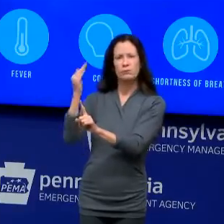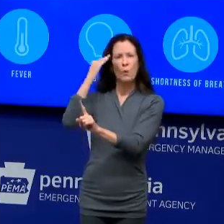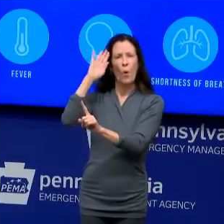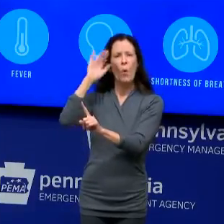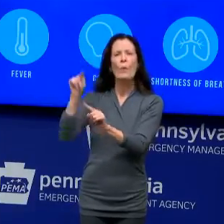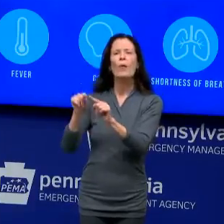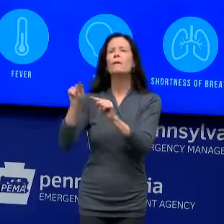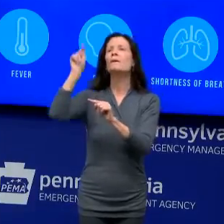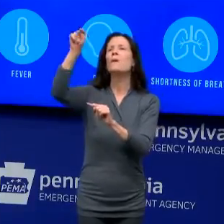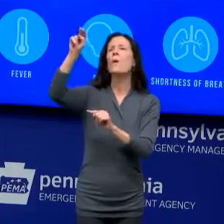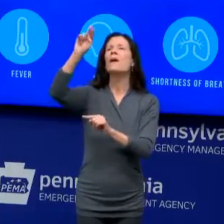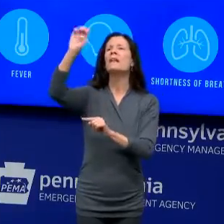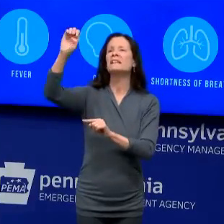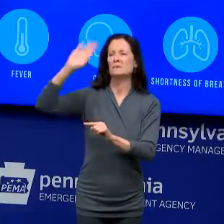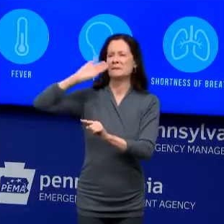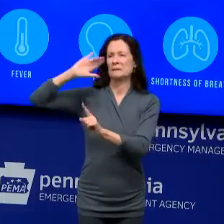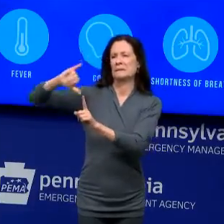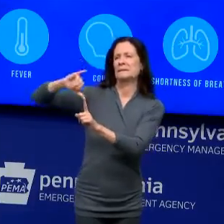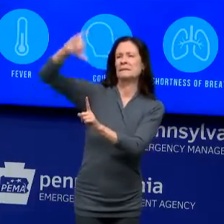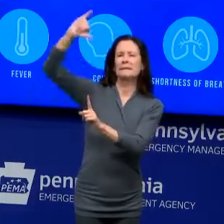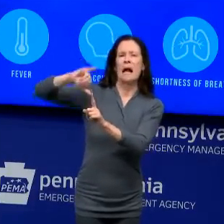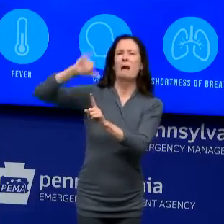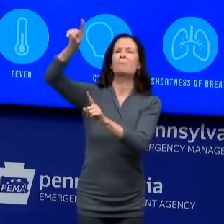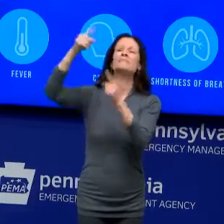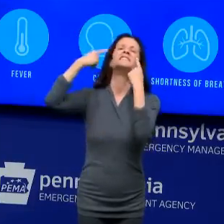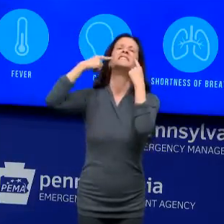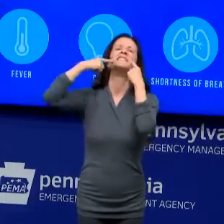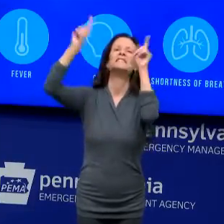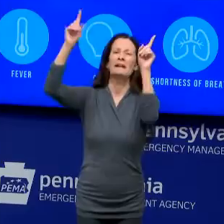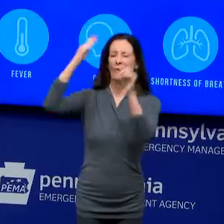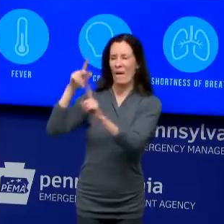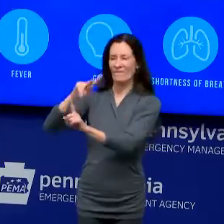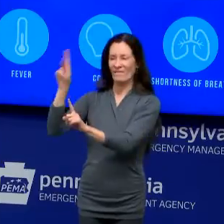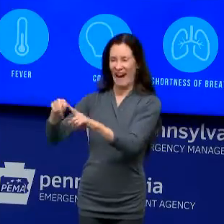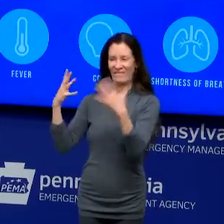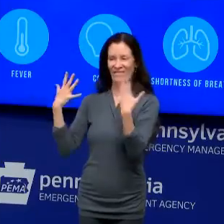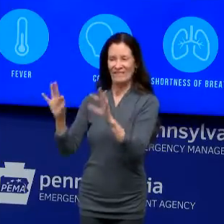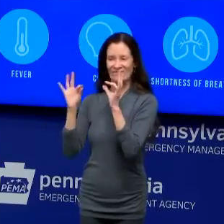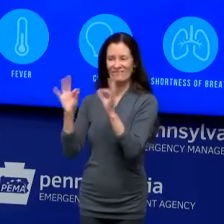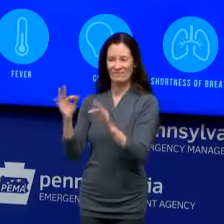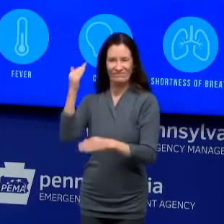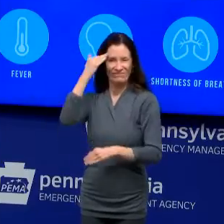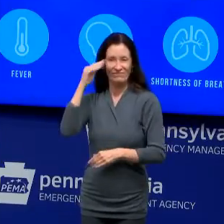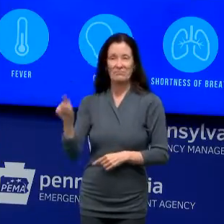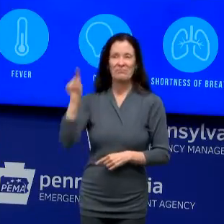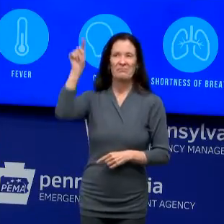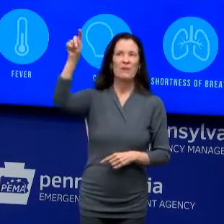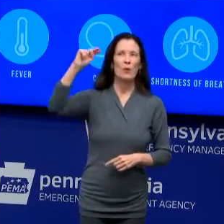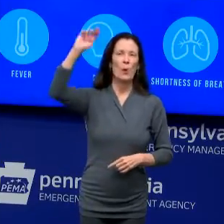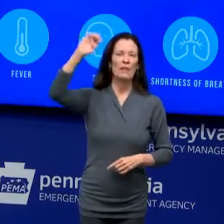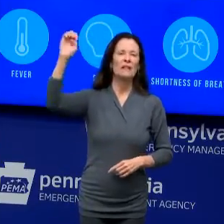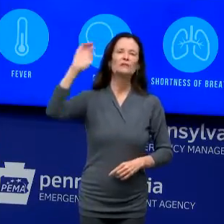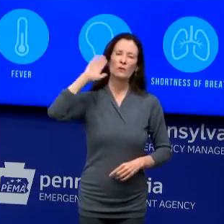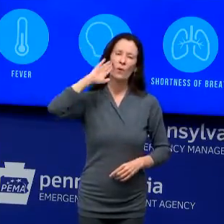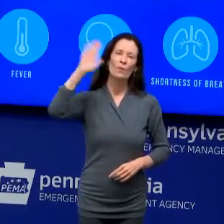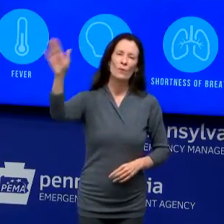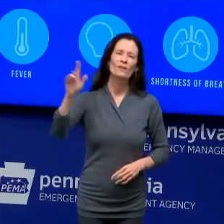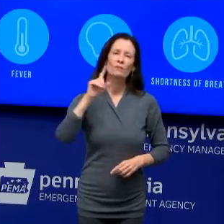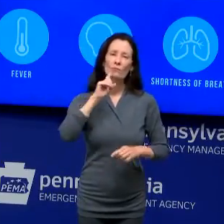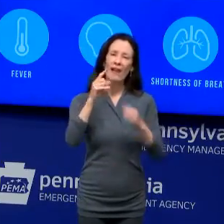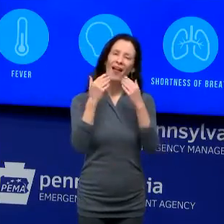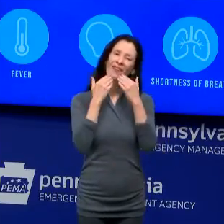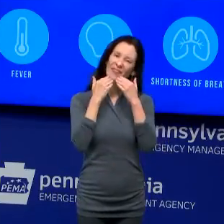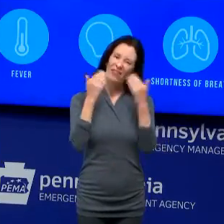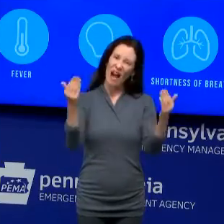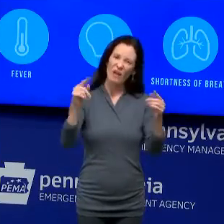here. I want to thank all of our teams from PEMA, the Pennsylvania Emergency Management Agency,